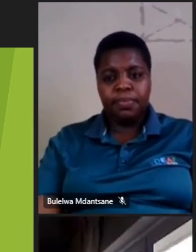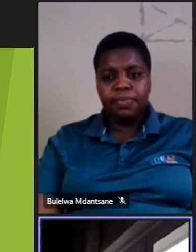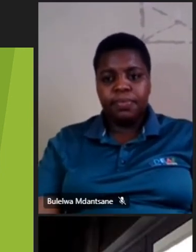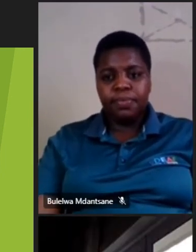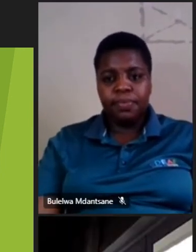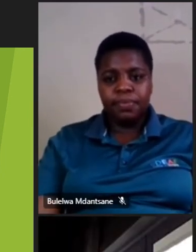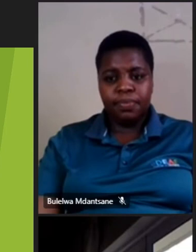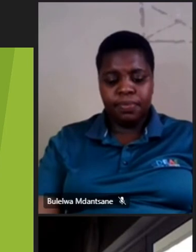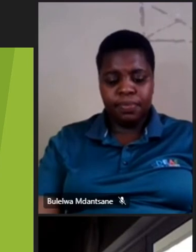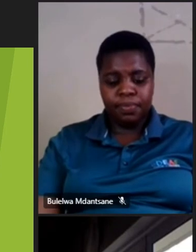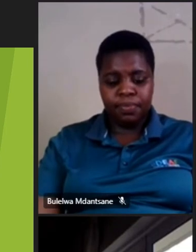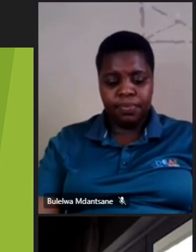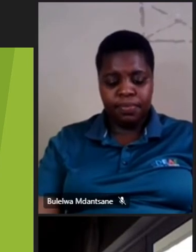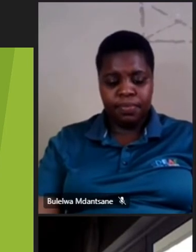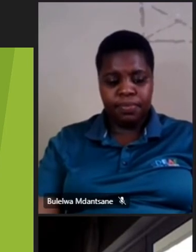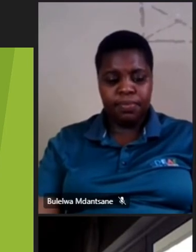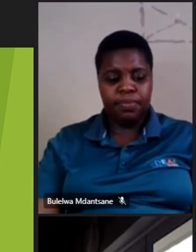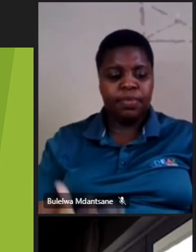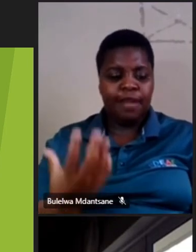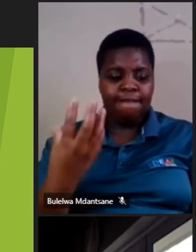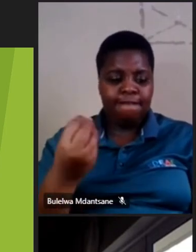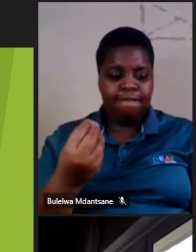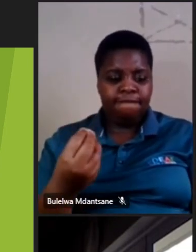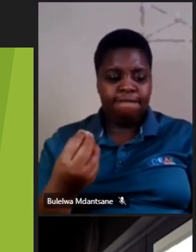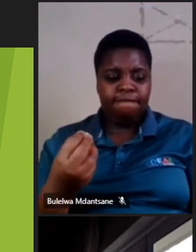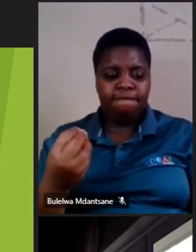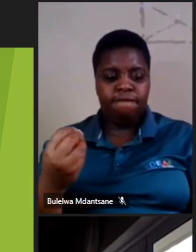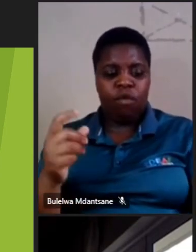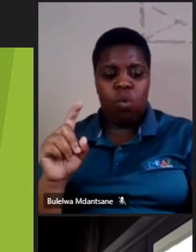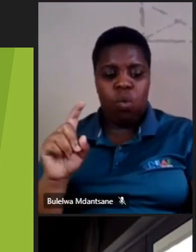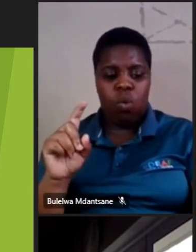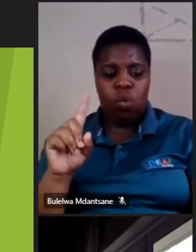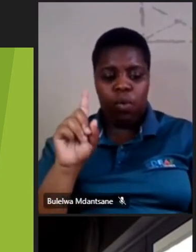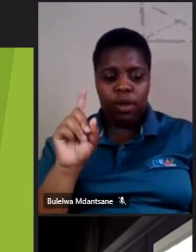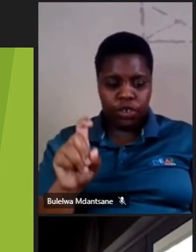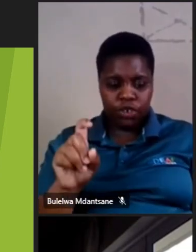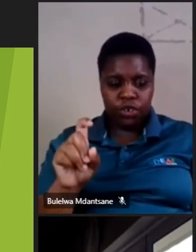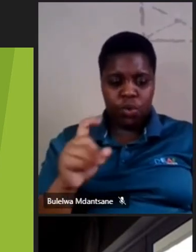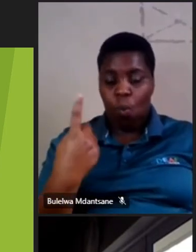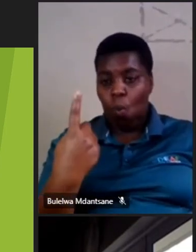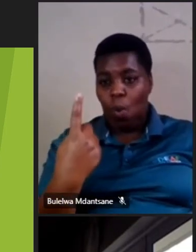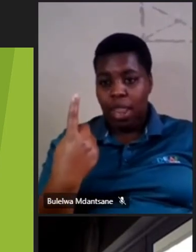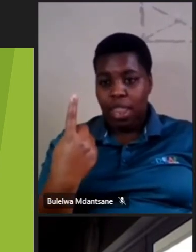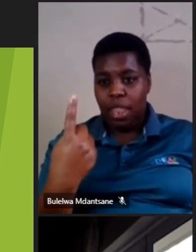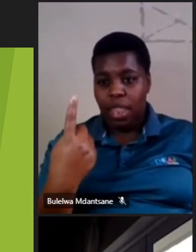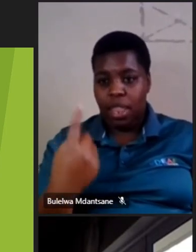We have got a question from Cyril Machabe for Dr. Pravina